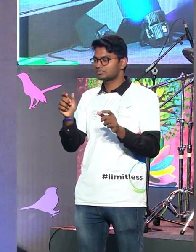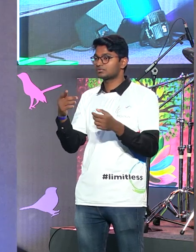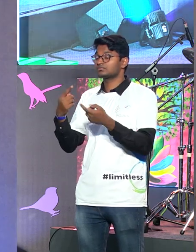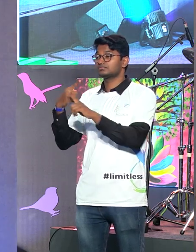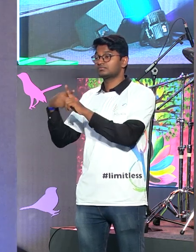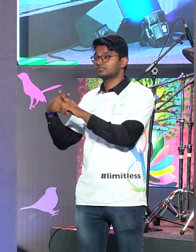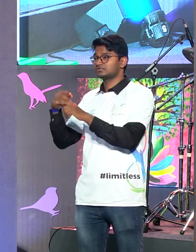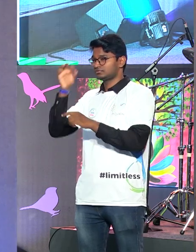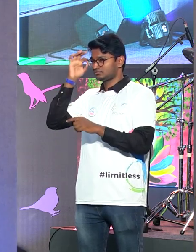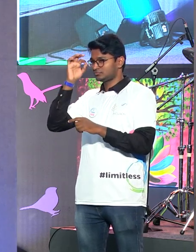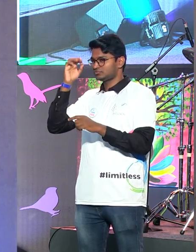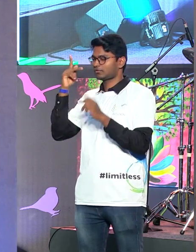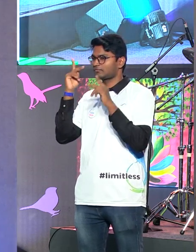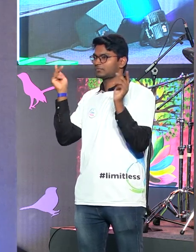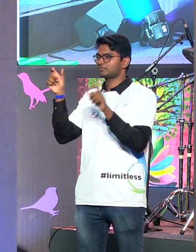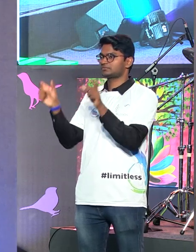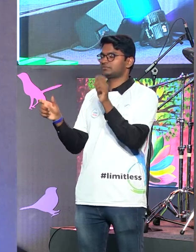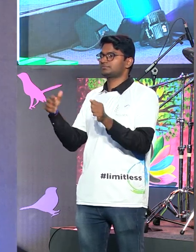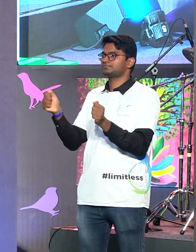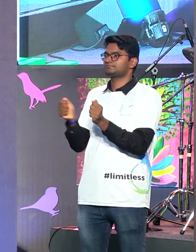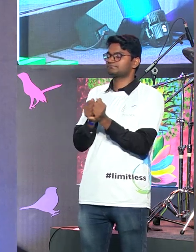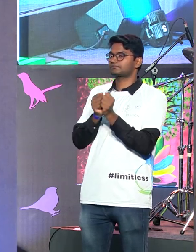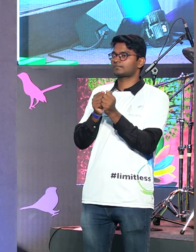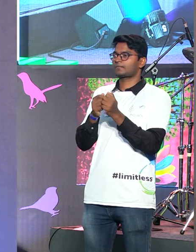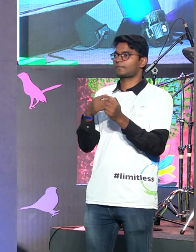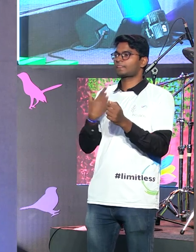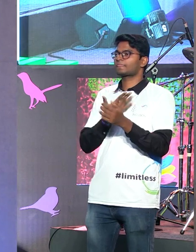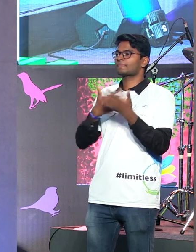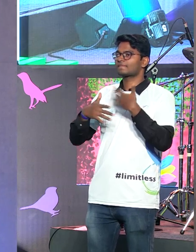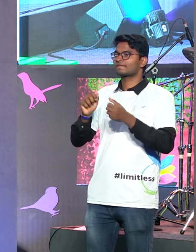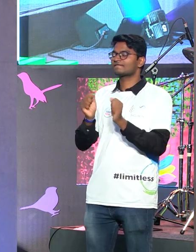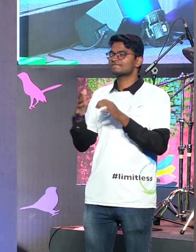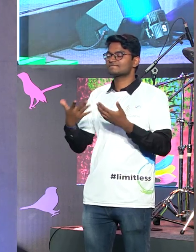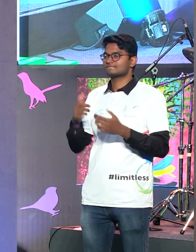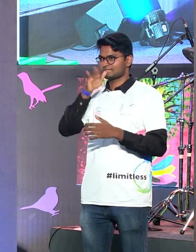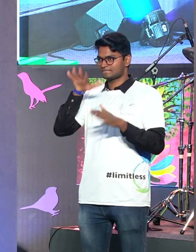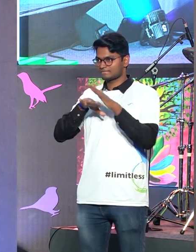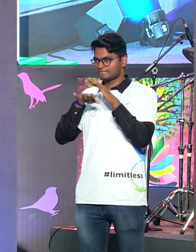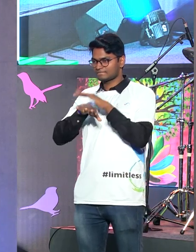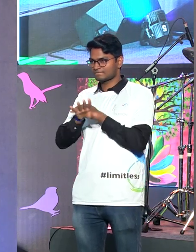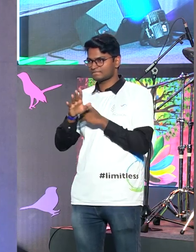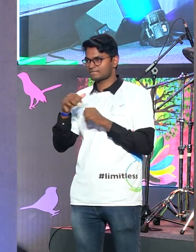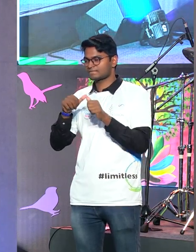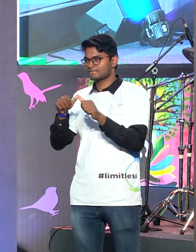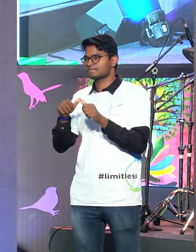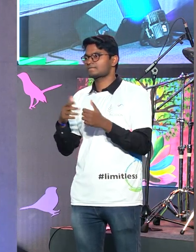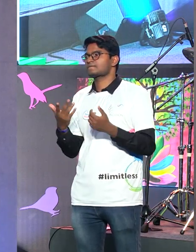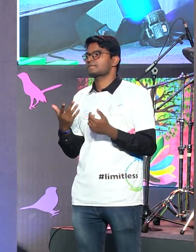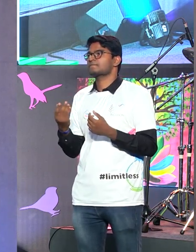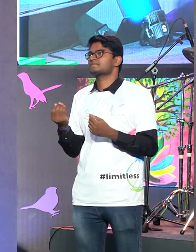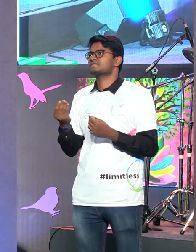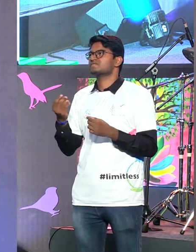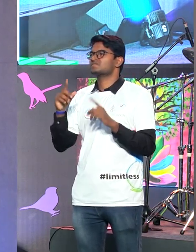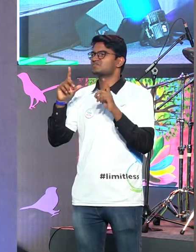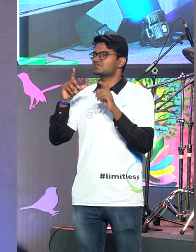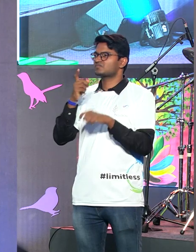a bit of a celebrity-driven country, media. I mean, you think about your own self. What do you read when you see a photograph and, you know,